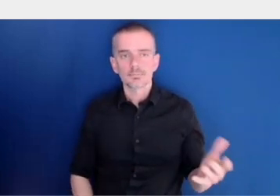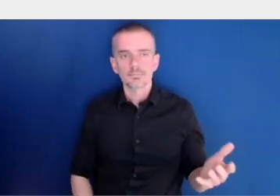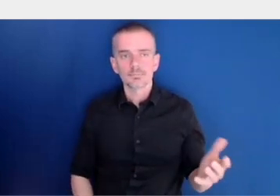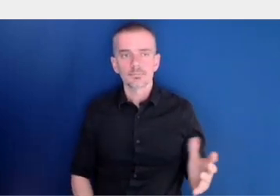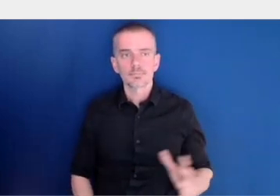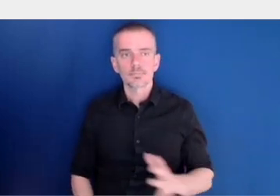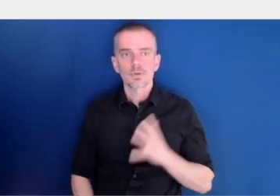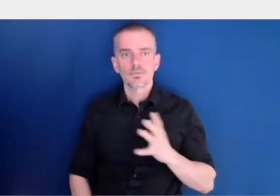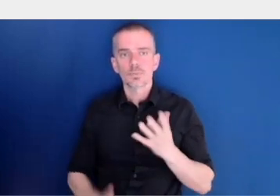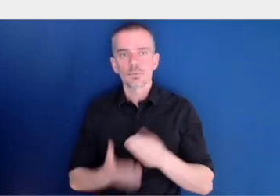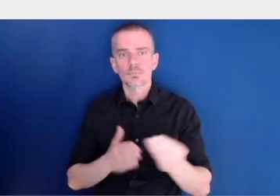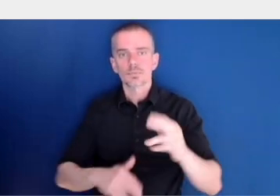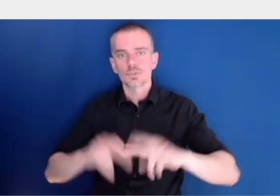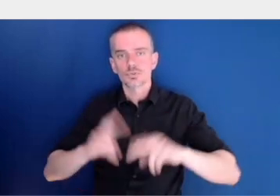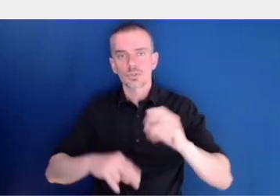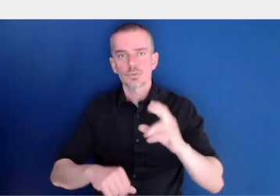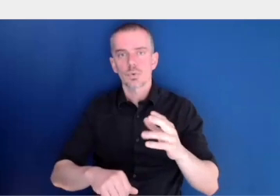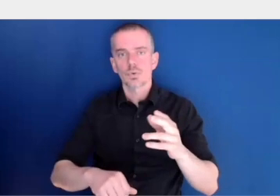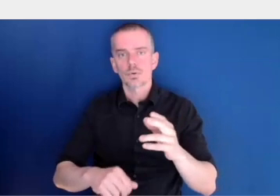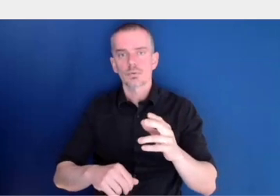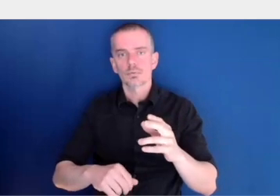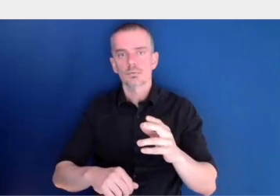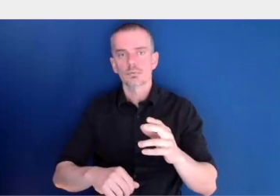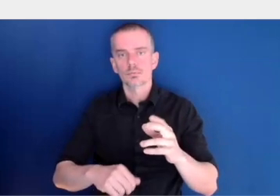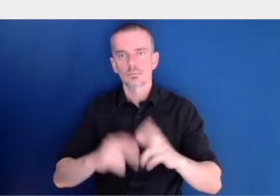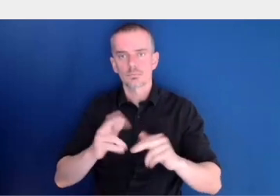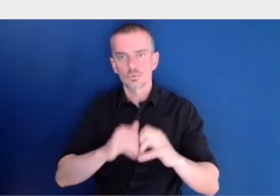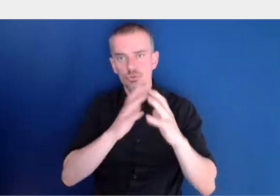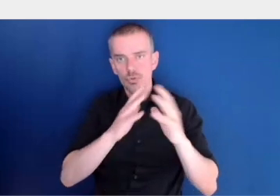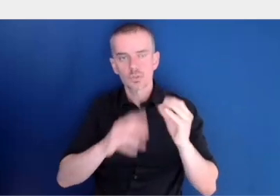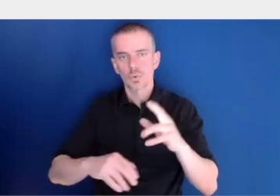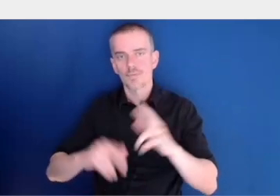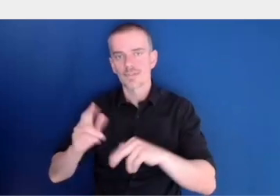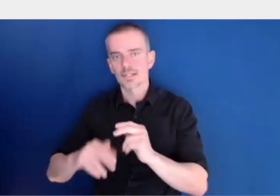formally procured construction or facility improvements. They must be adequately protected.